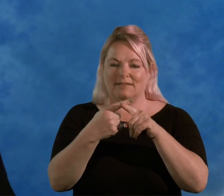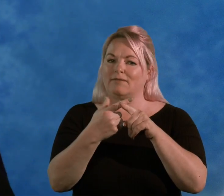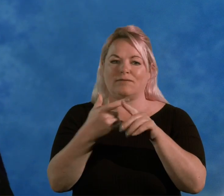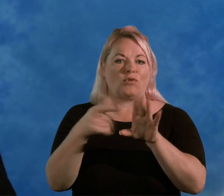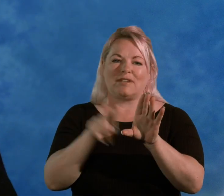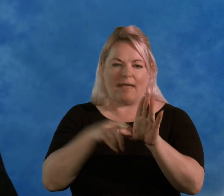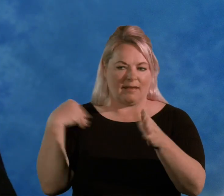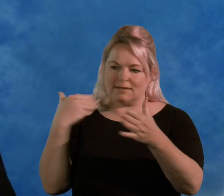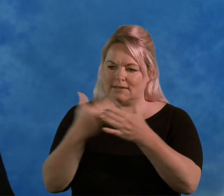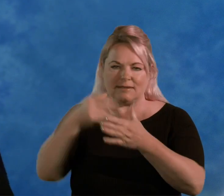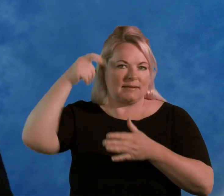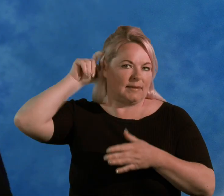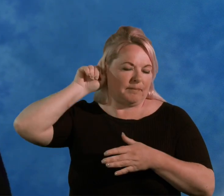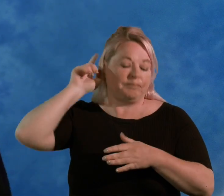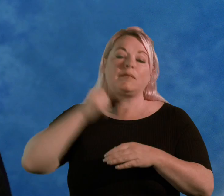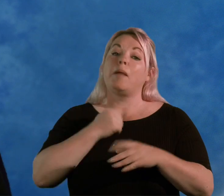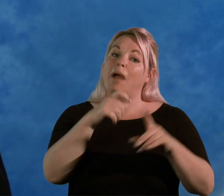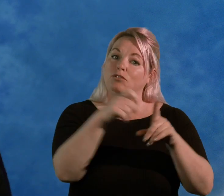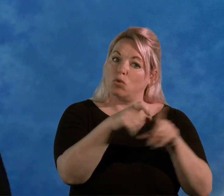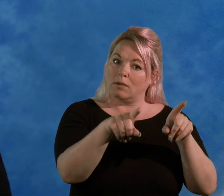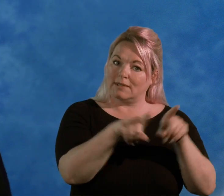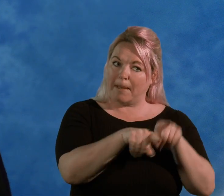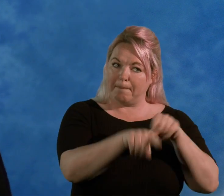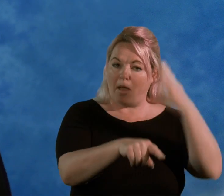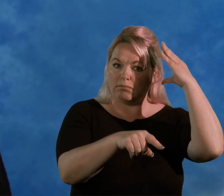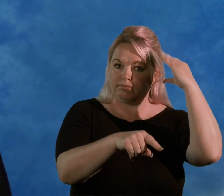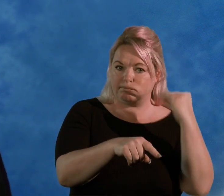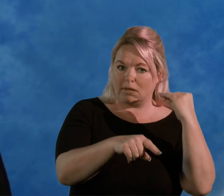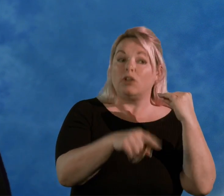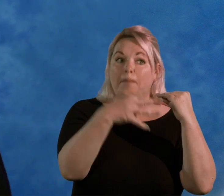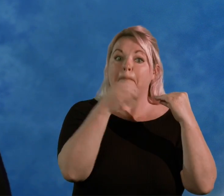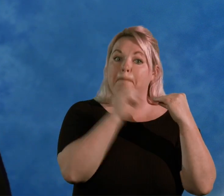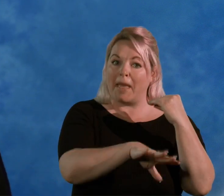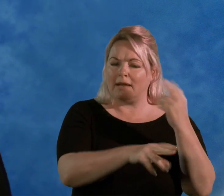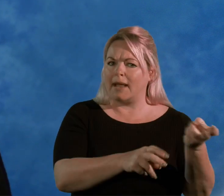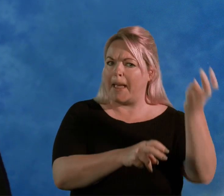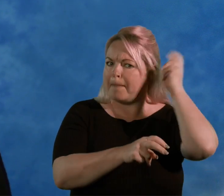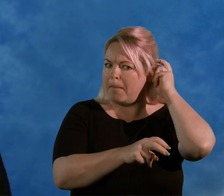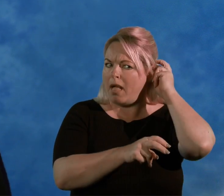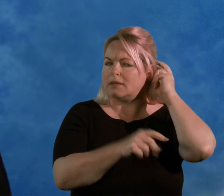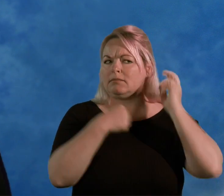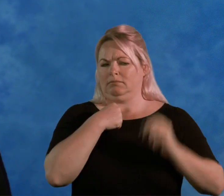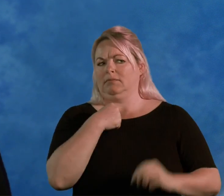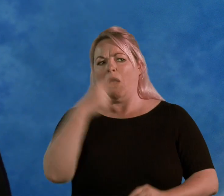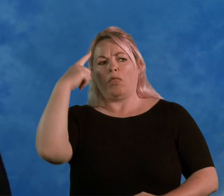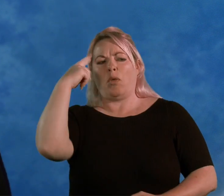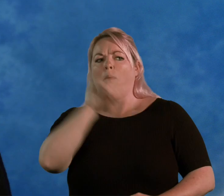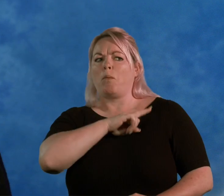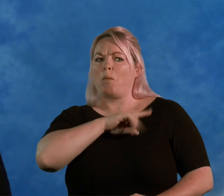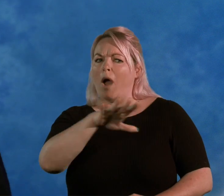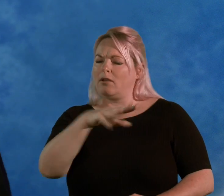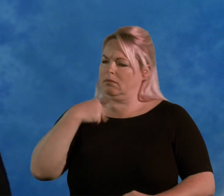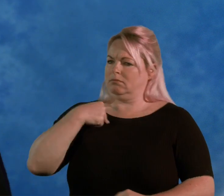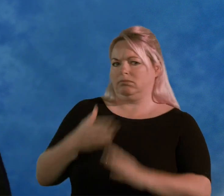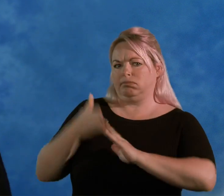daughter's hearing deteriorated before mine, and she had a cochlear implant, and that inspired me to come